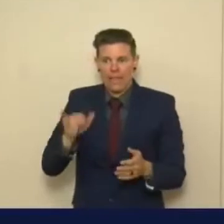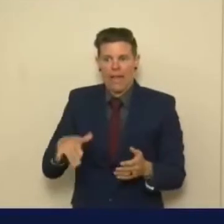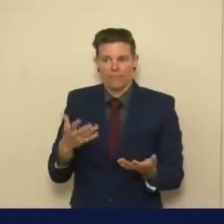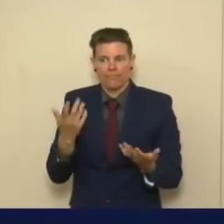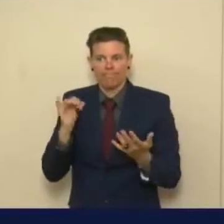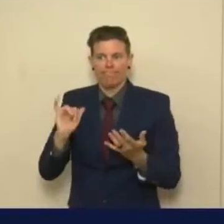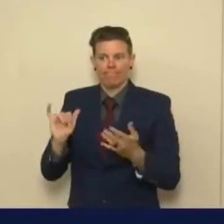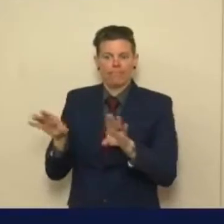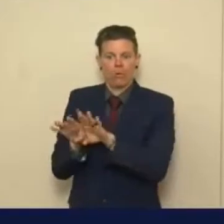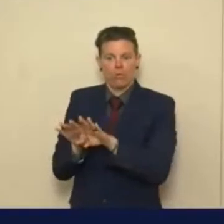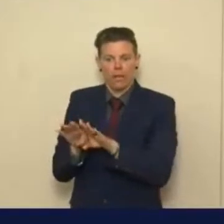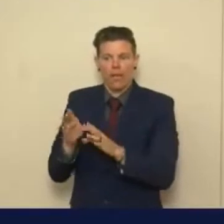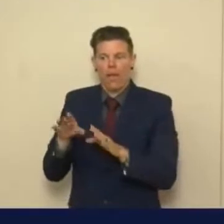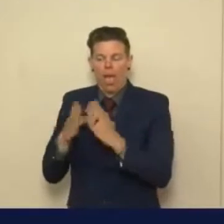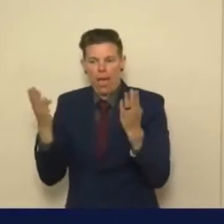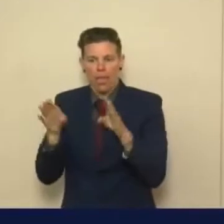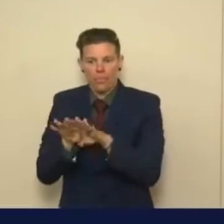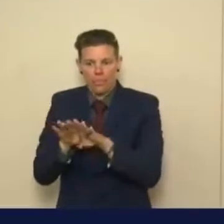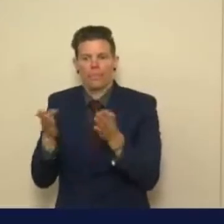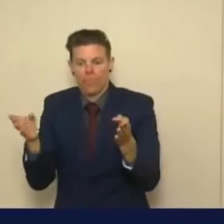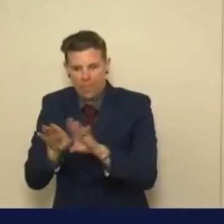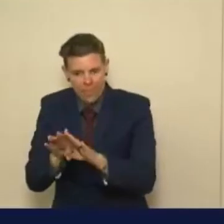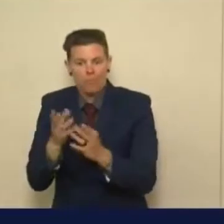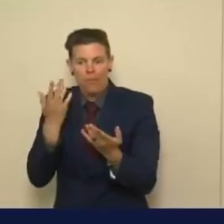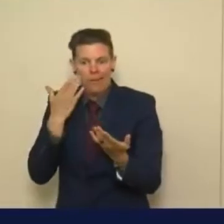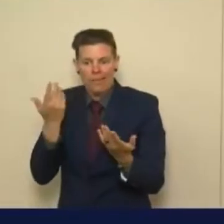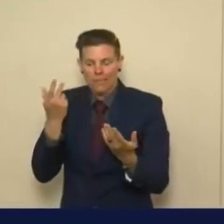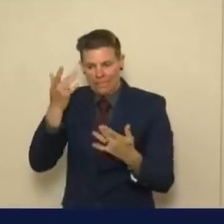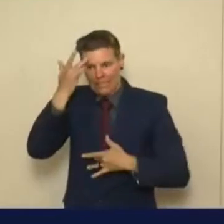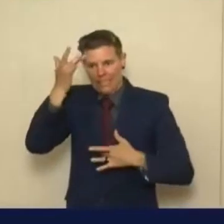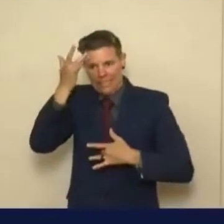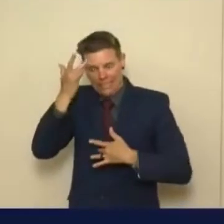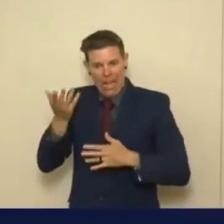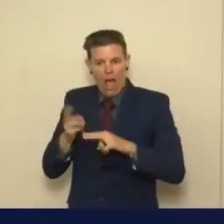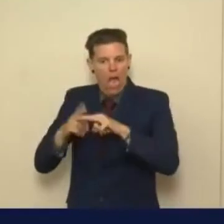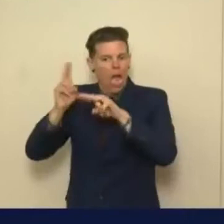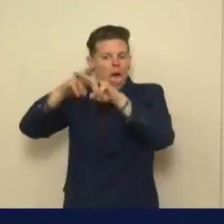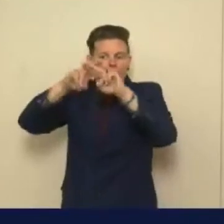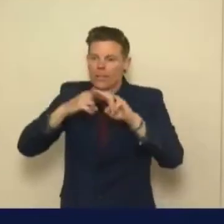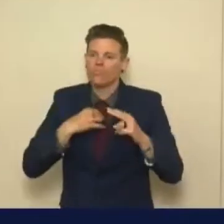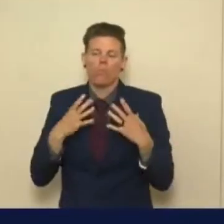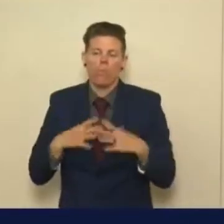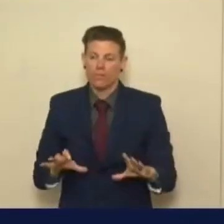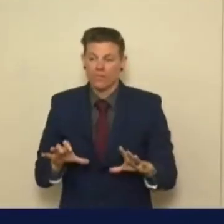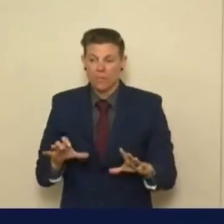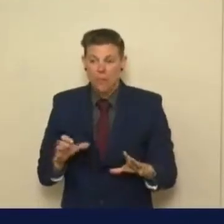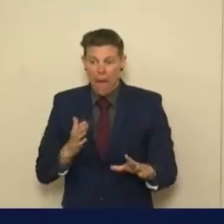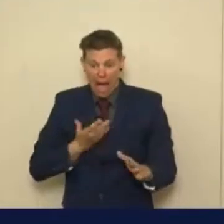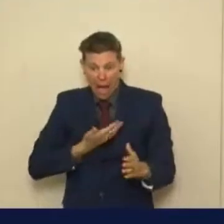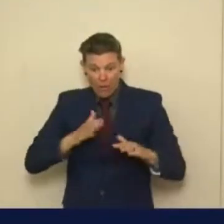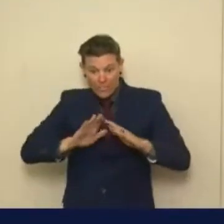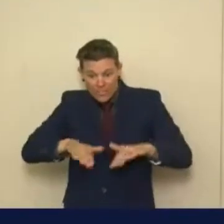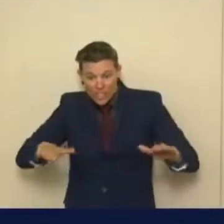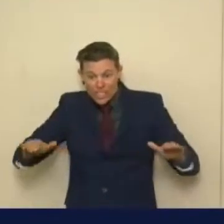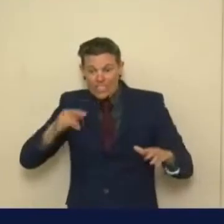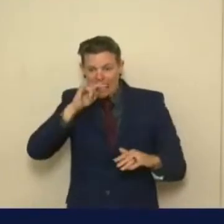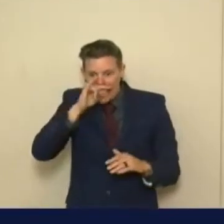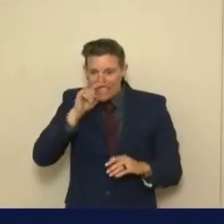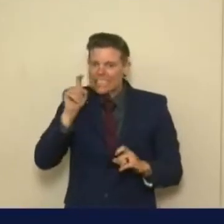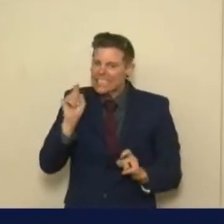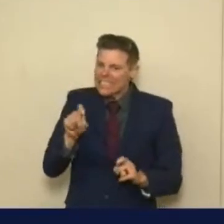increased cases, to just go back to closing things. And we don't want to do that. Our kids deserve the slow model and then to get